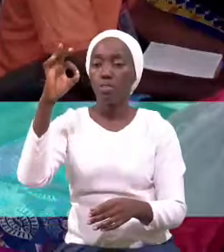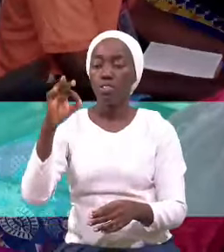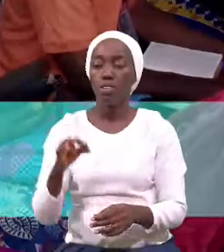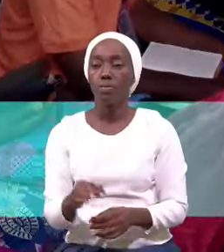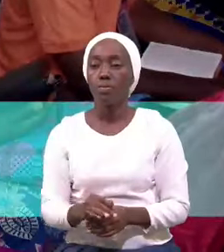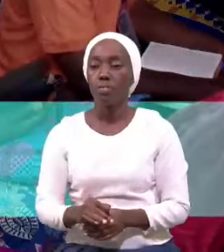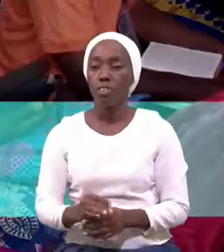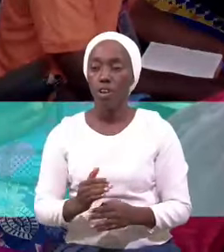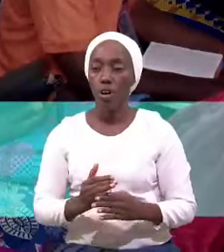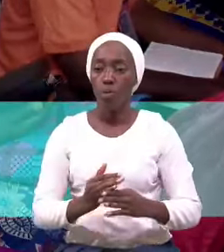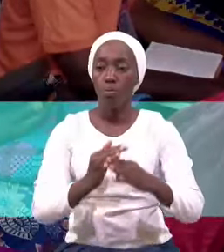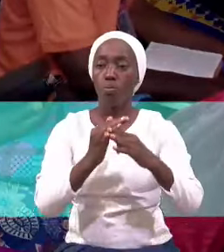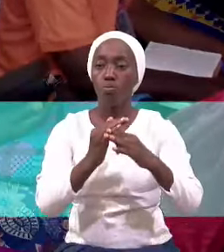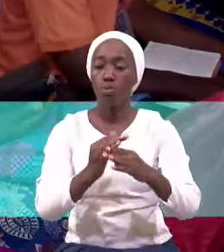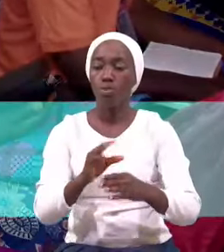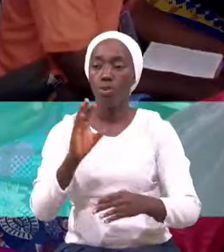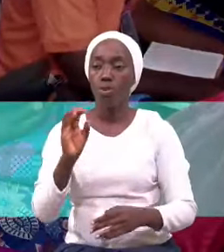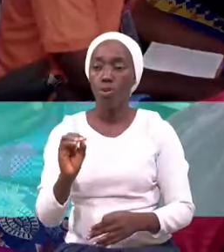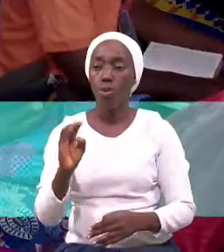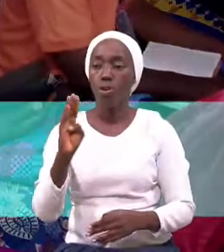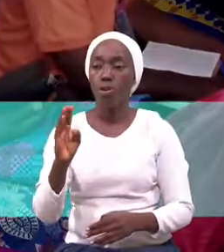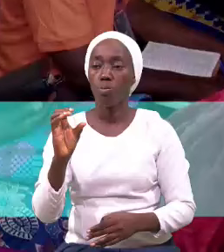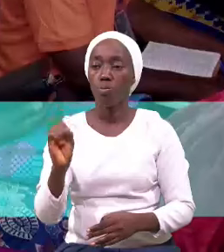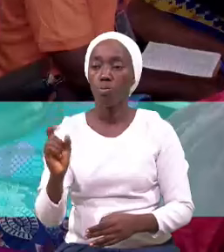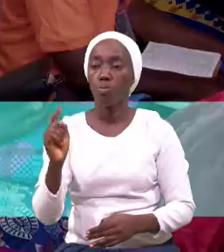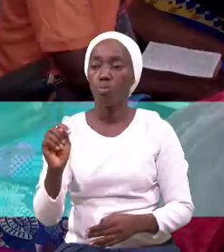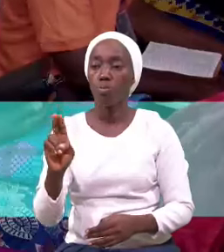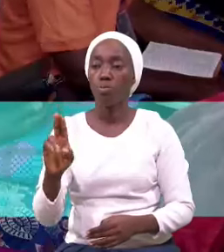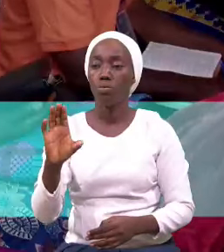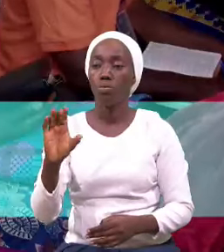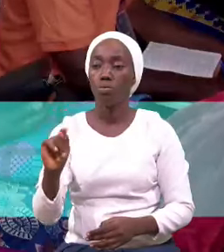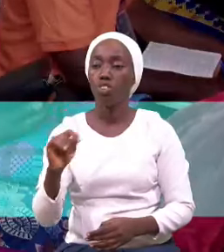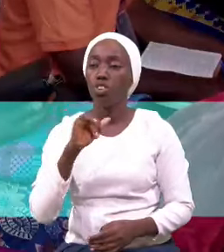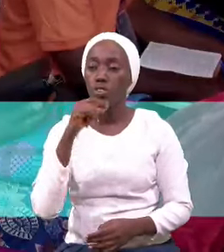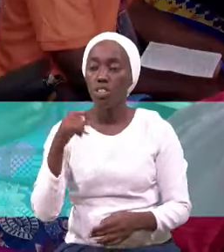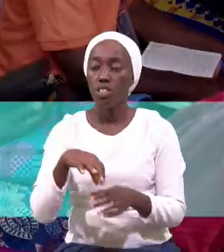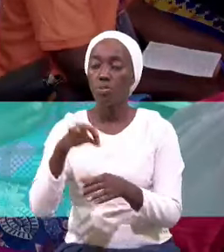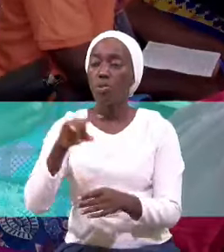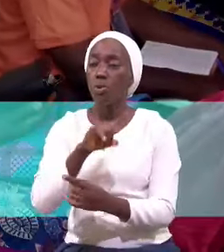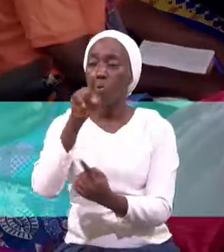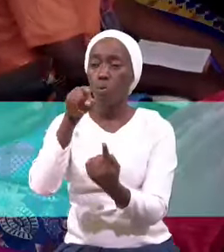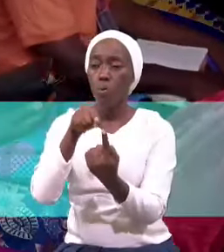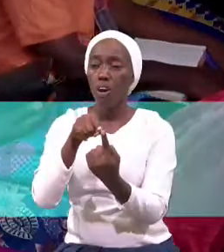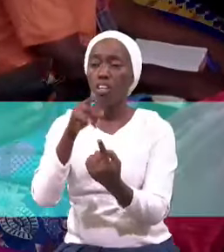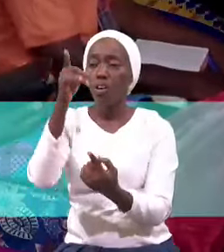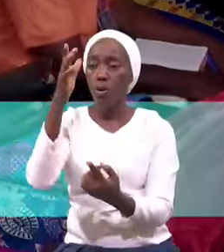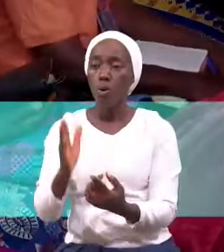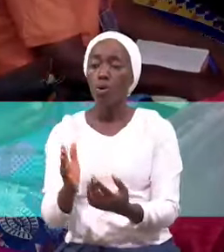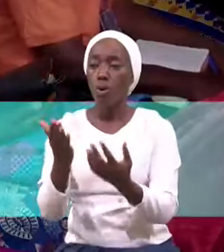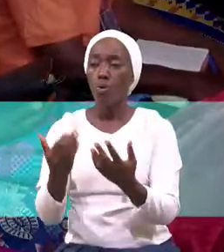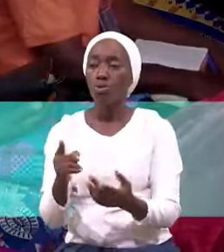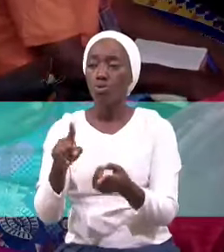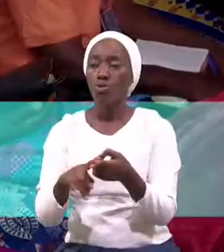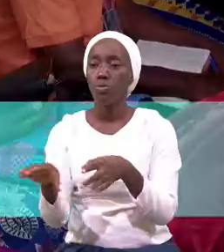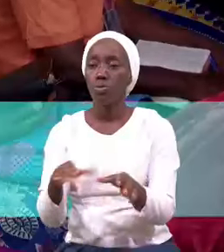Obstruct not the Spirit. When God wants to do something and he's about